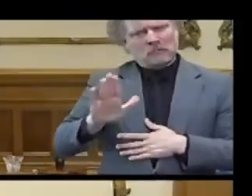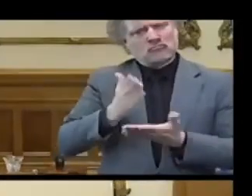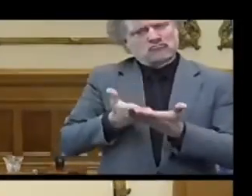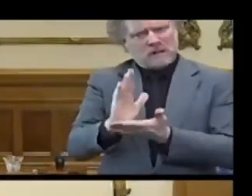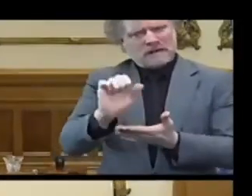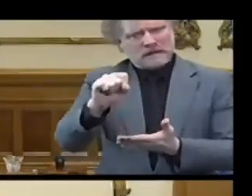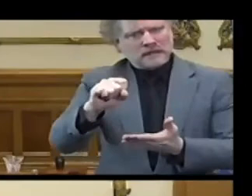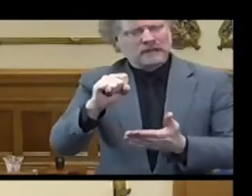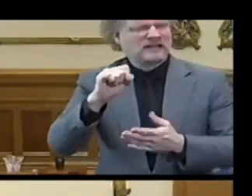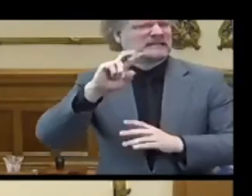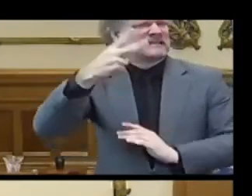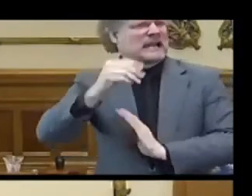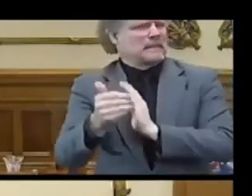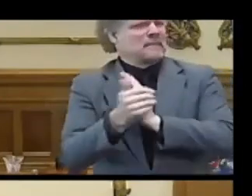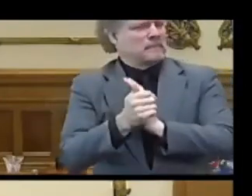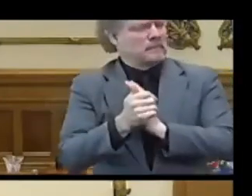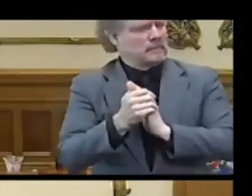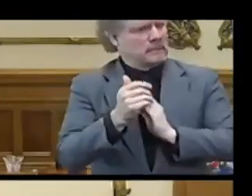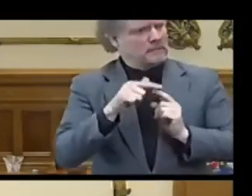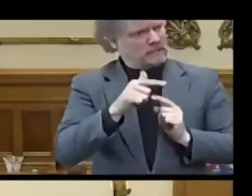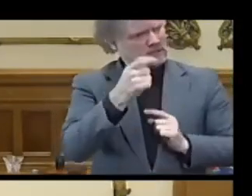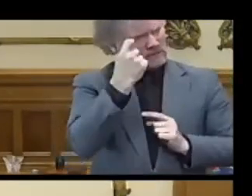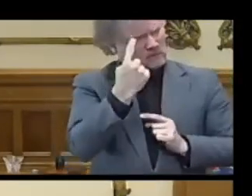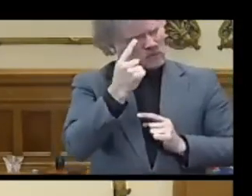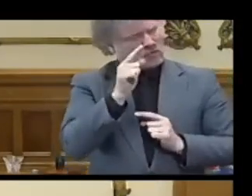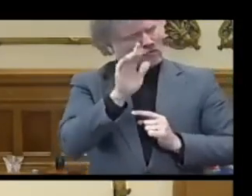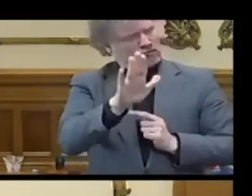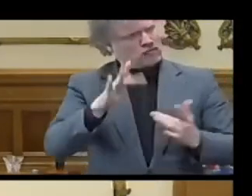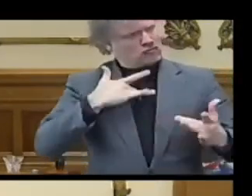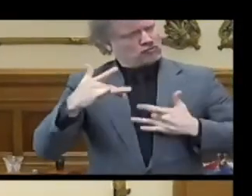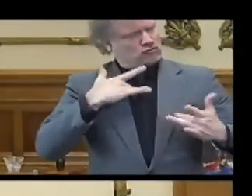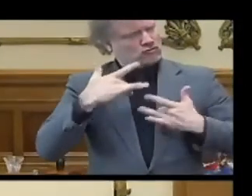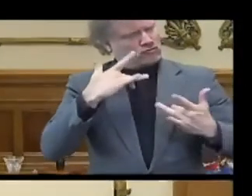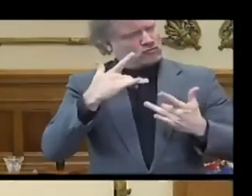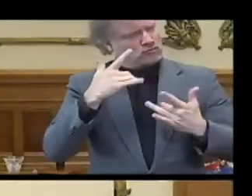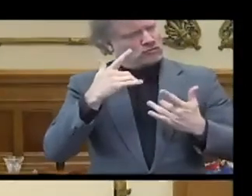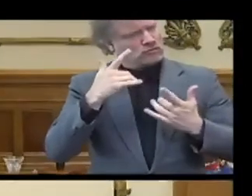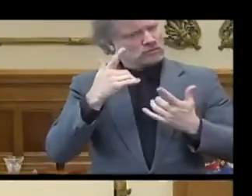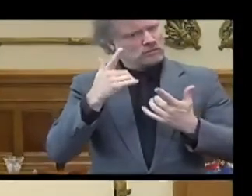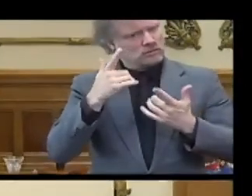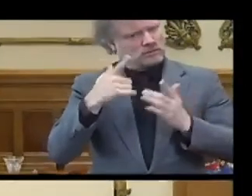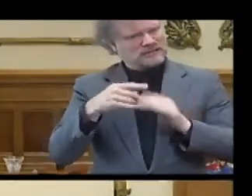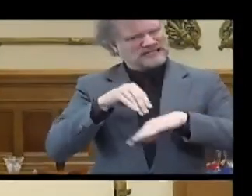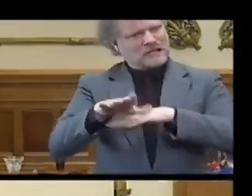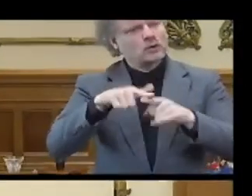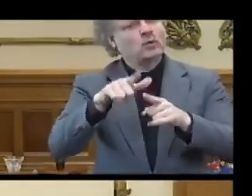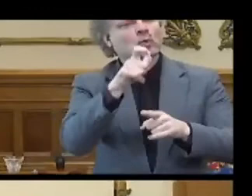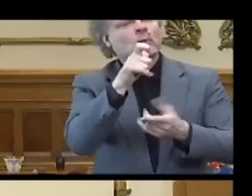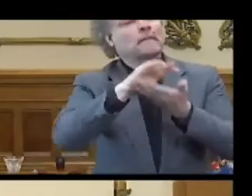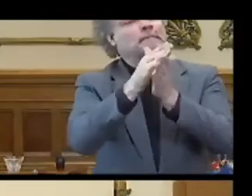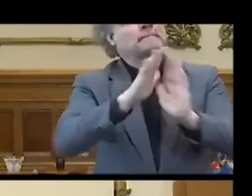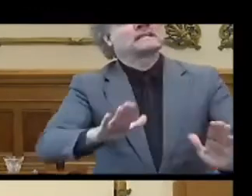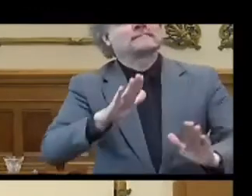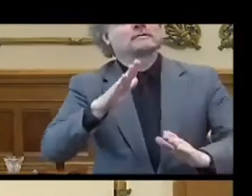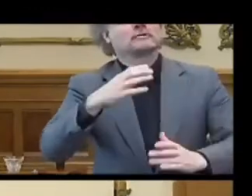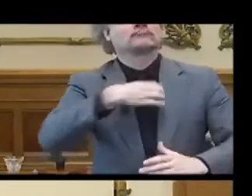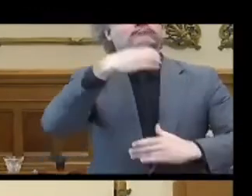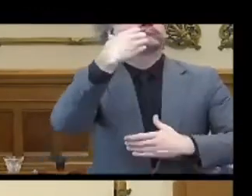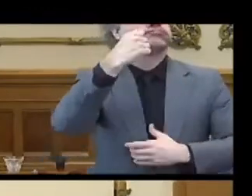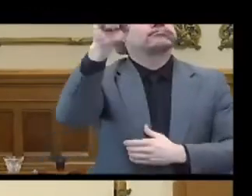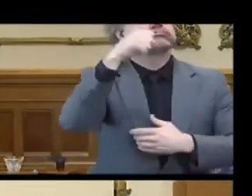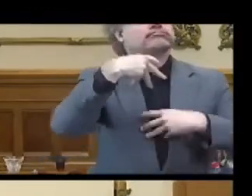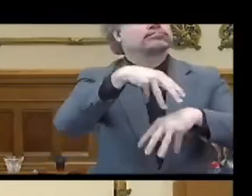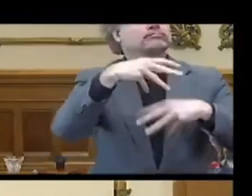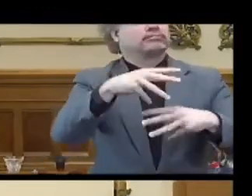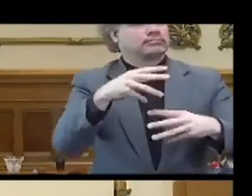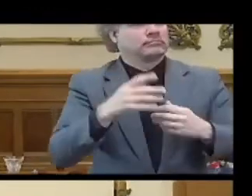under the Second Amendment, but do you have concerns of what message that may send to the peaceful protesters? You